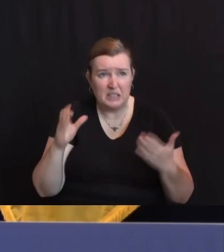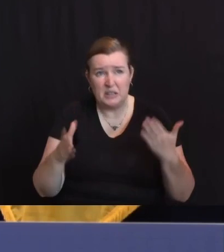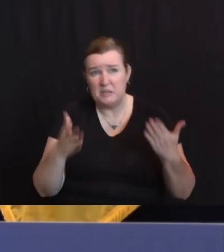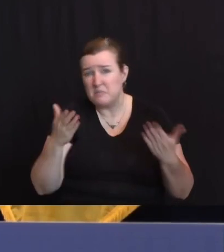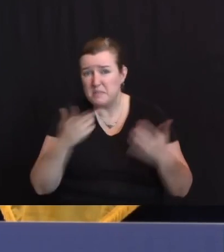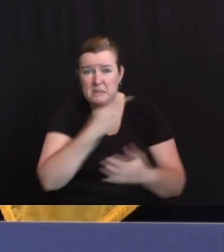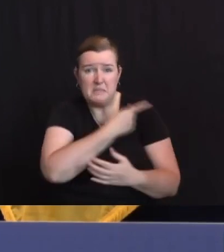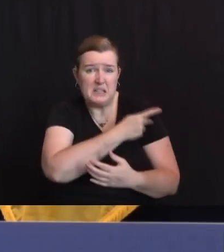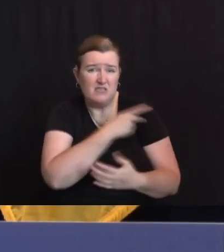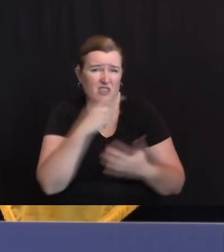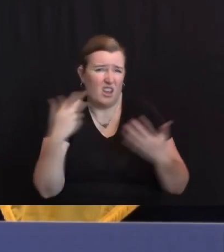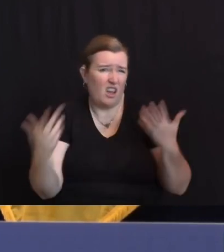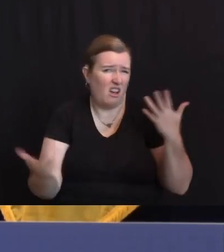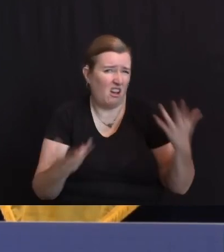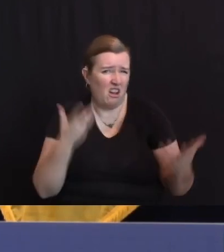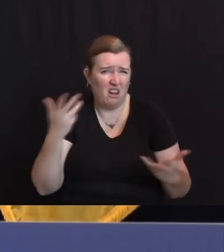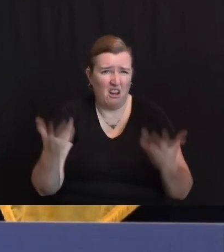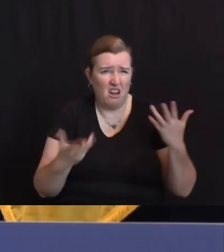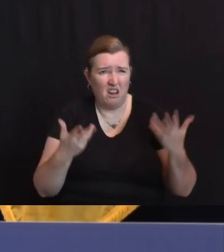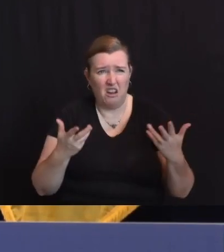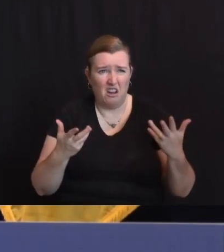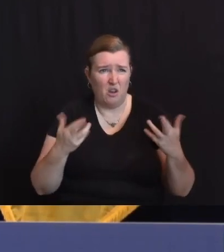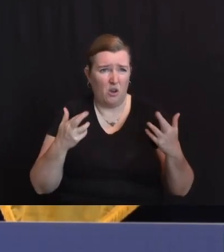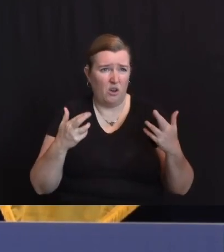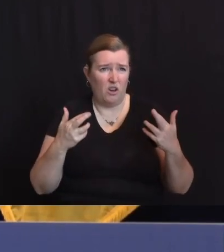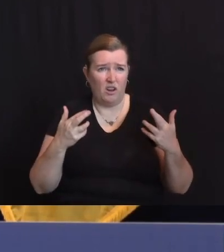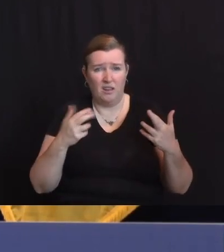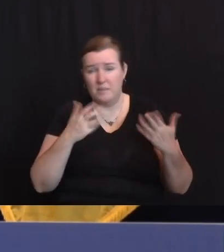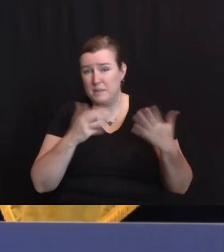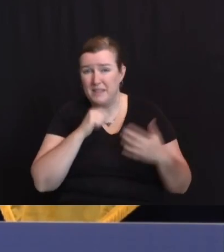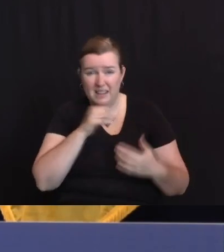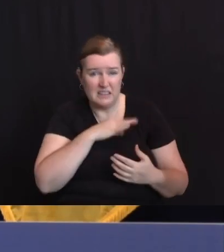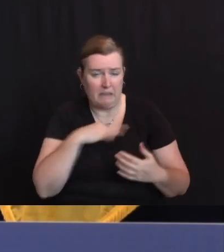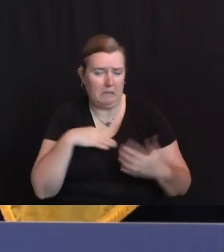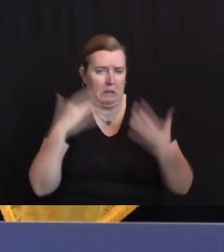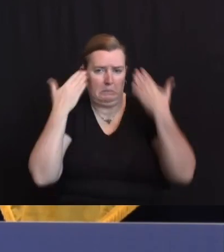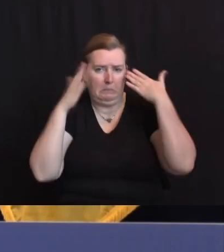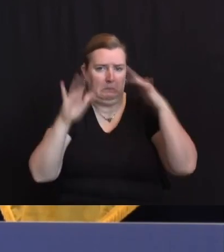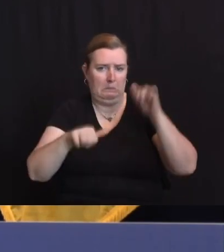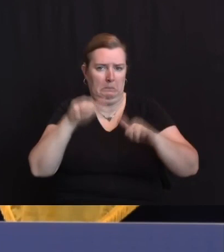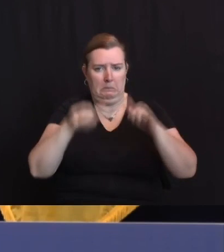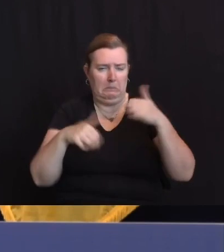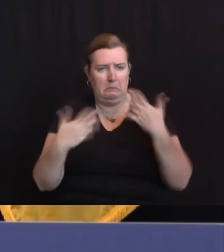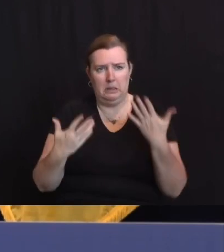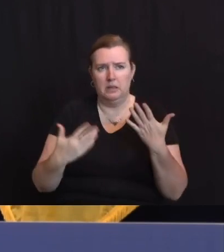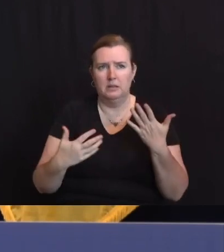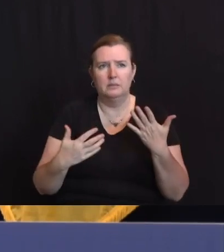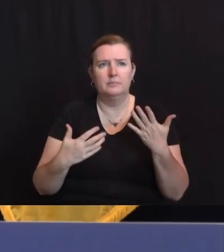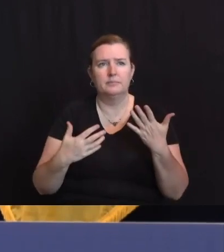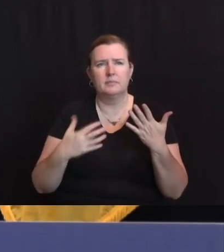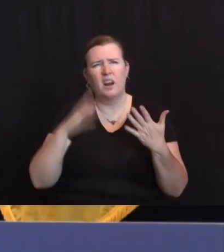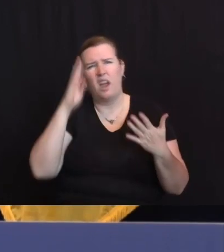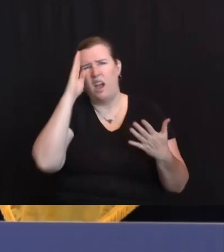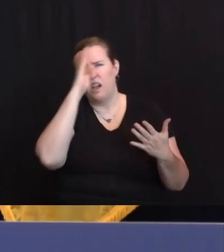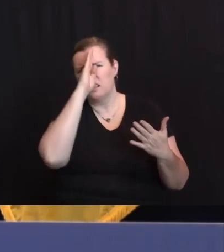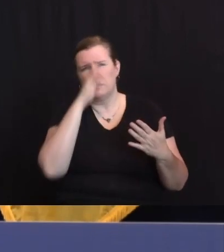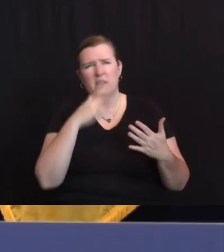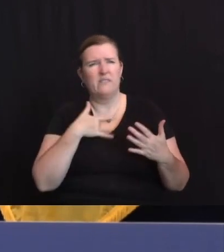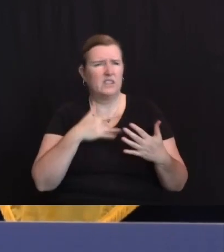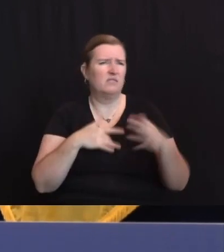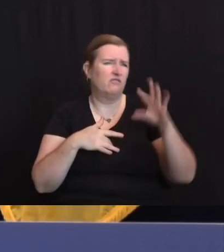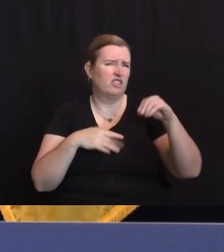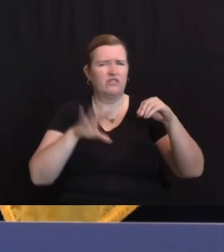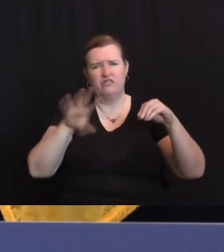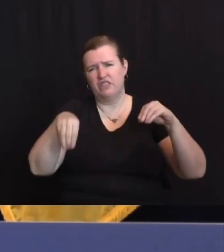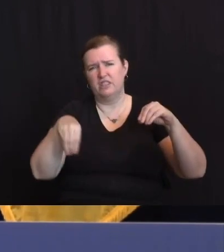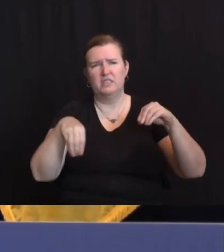other color from you or Tina on the group that's in the hospital? It's about 50-50, as we've said pretty much every day,